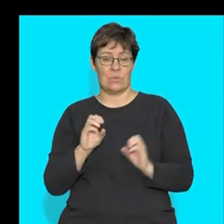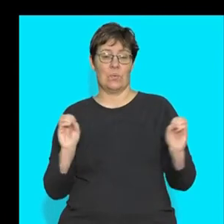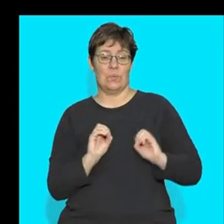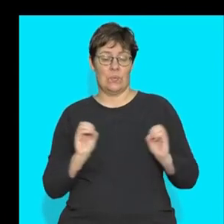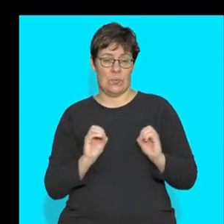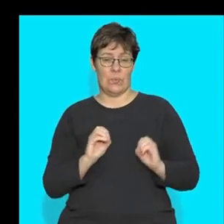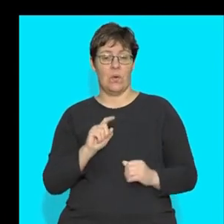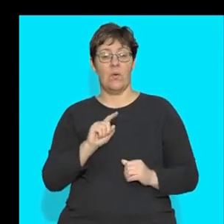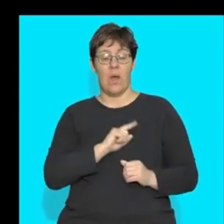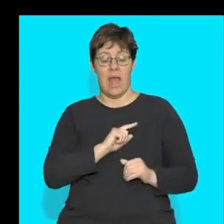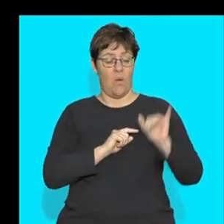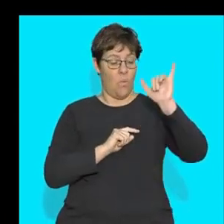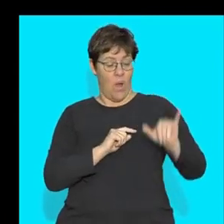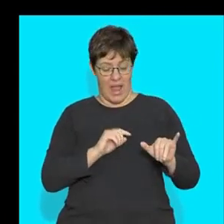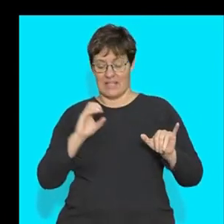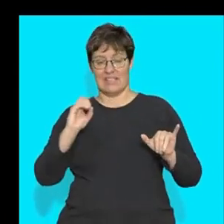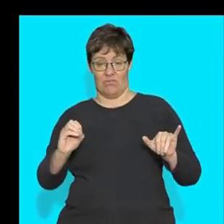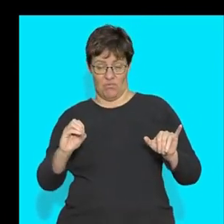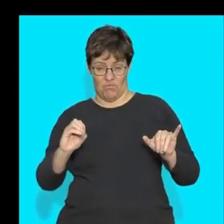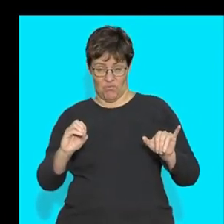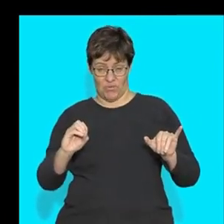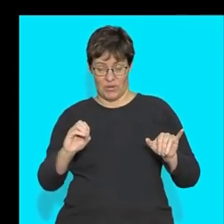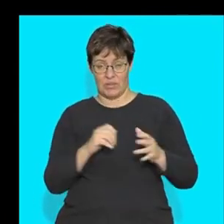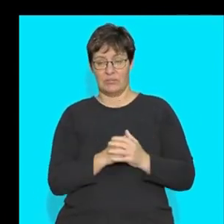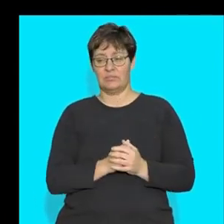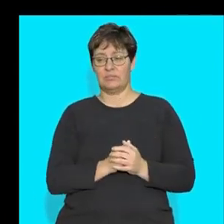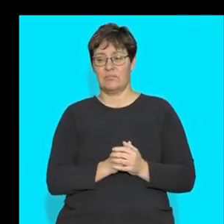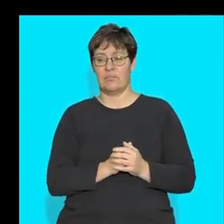when y is 0, we then conclude that